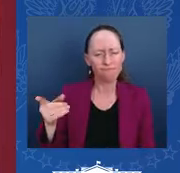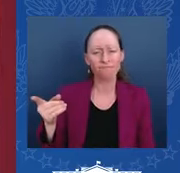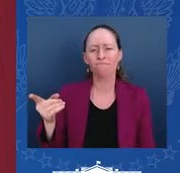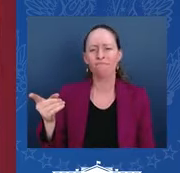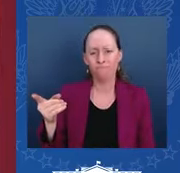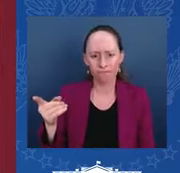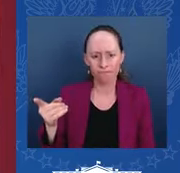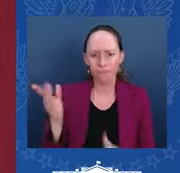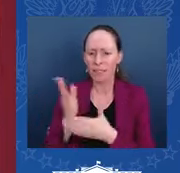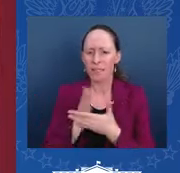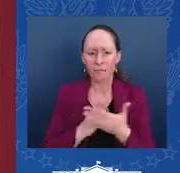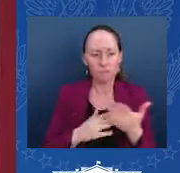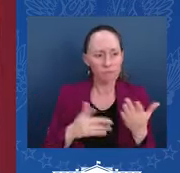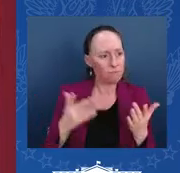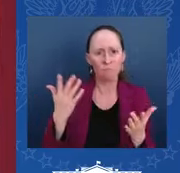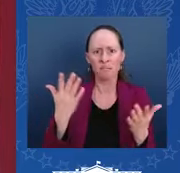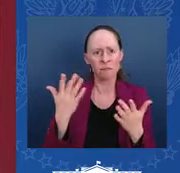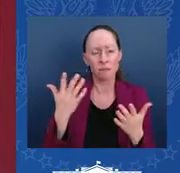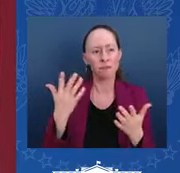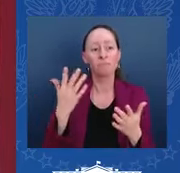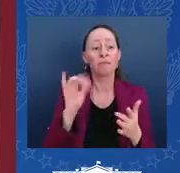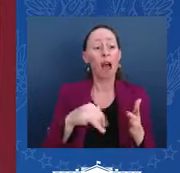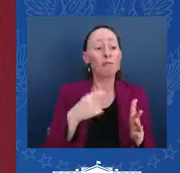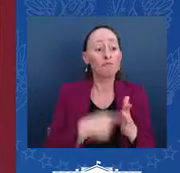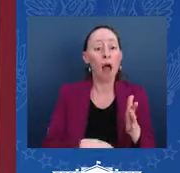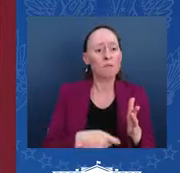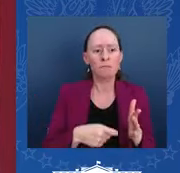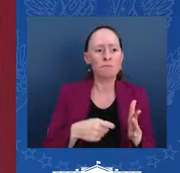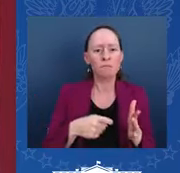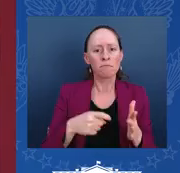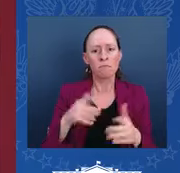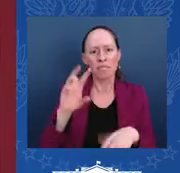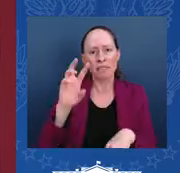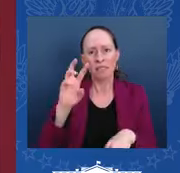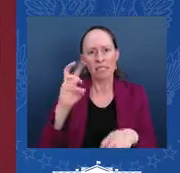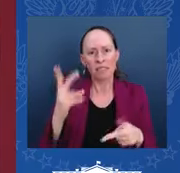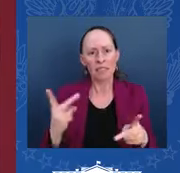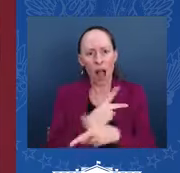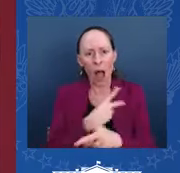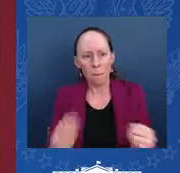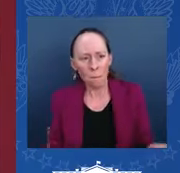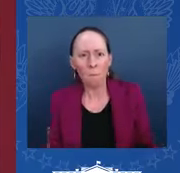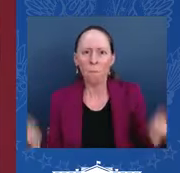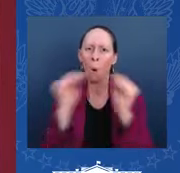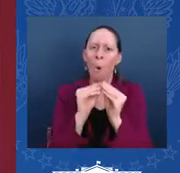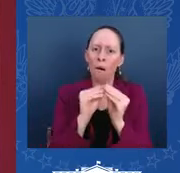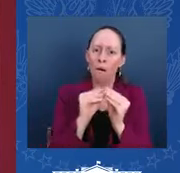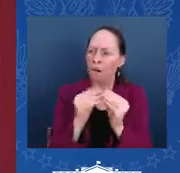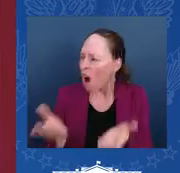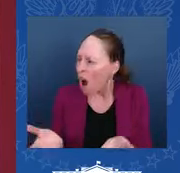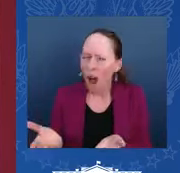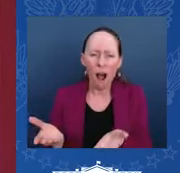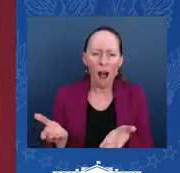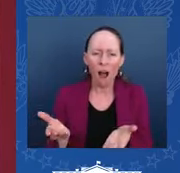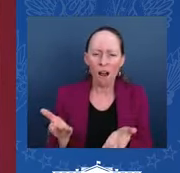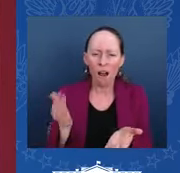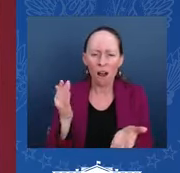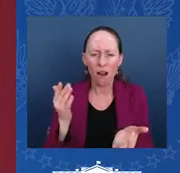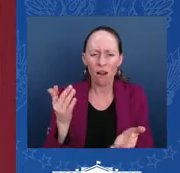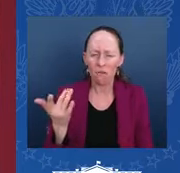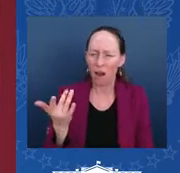countries, from Canada to Sweden. This is quite where I come from. It's called price gouging and corporate greed. Now, I know a little about corporations. There are